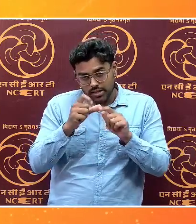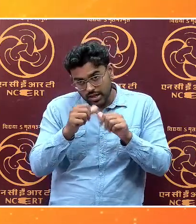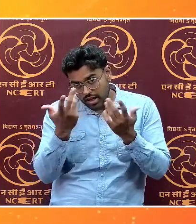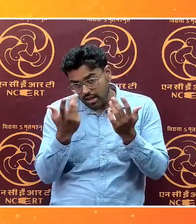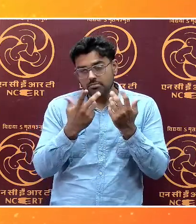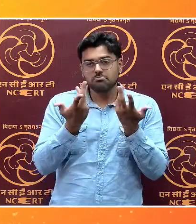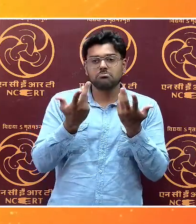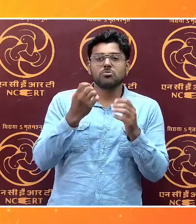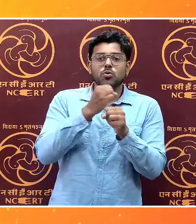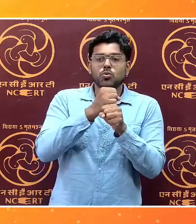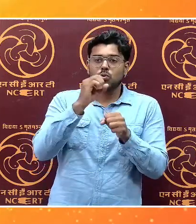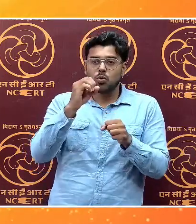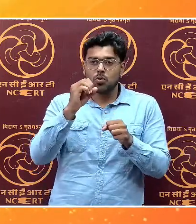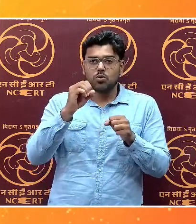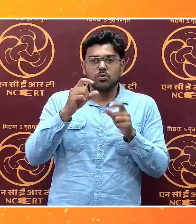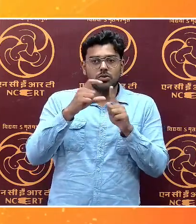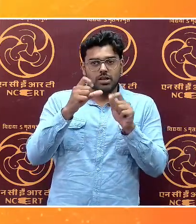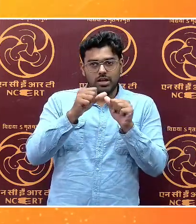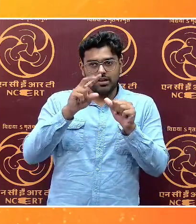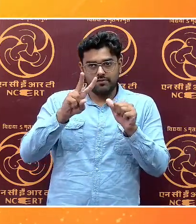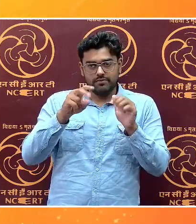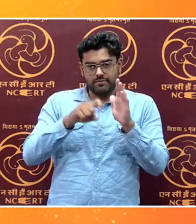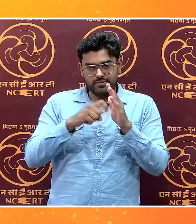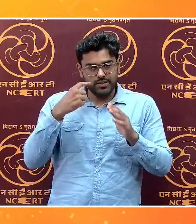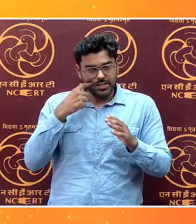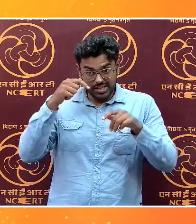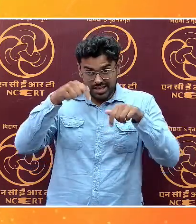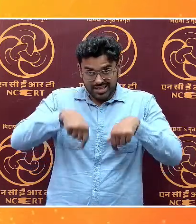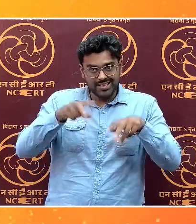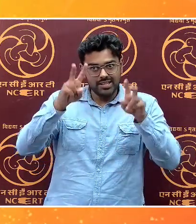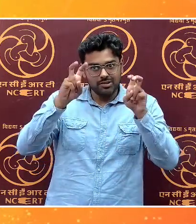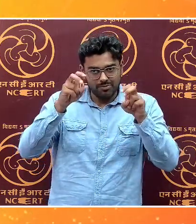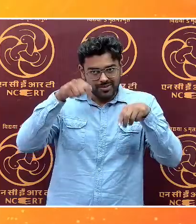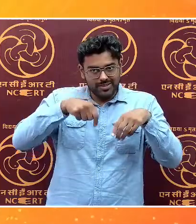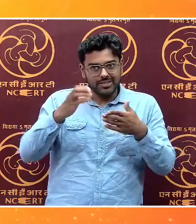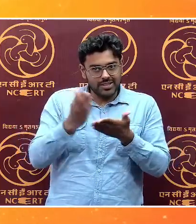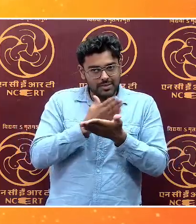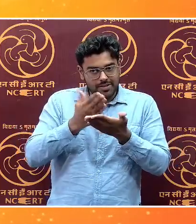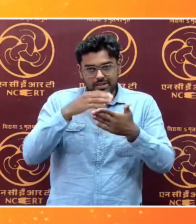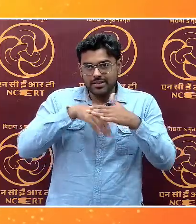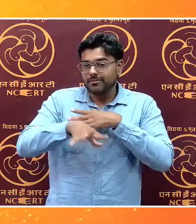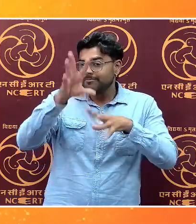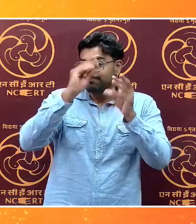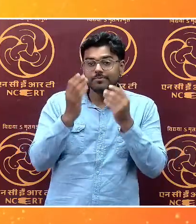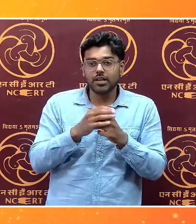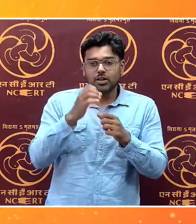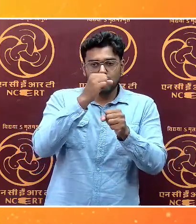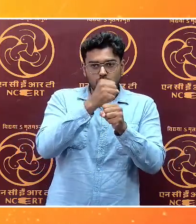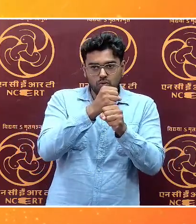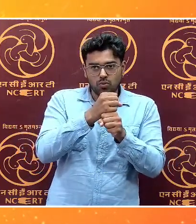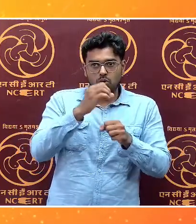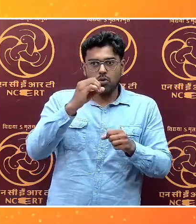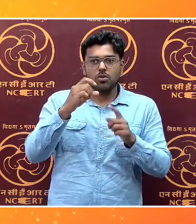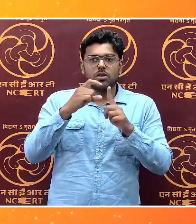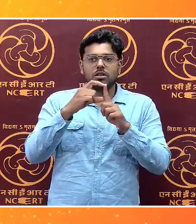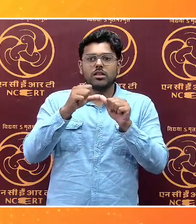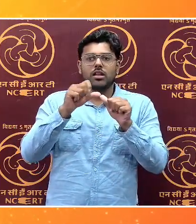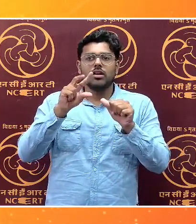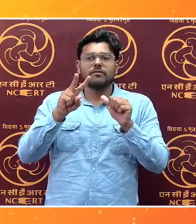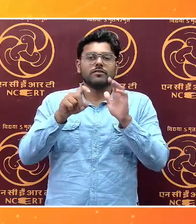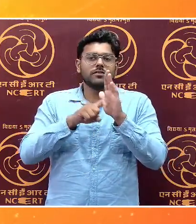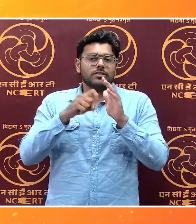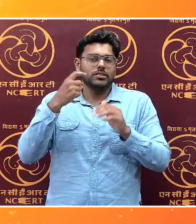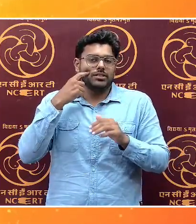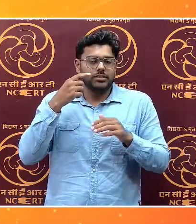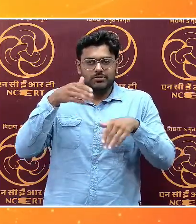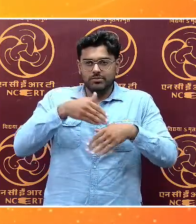And today we are going to talk about Godavari in this chapter. So, dear children, what we have done, we have just